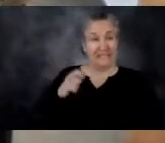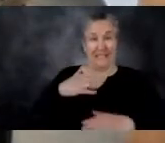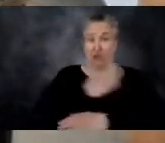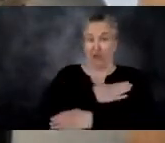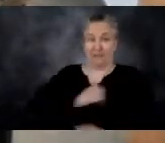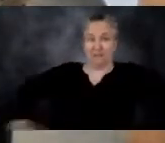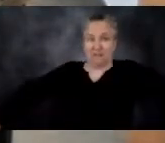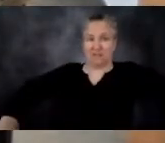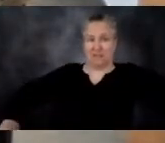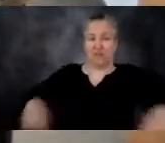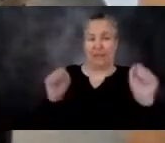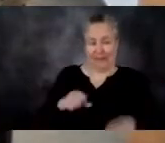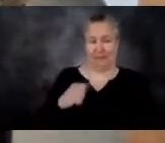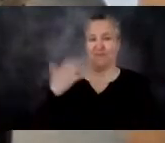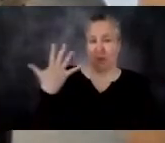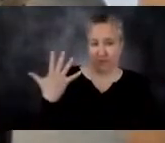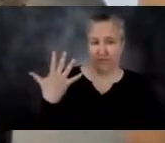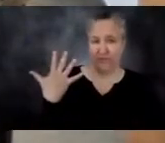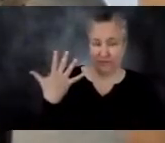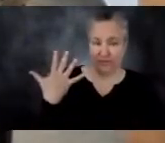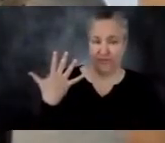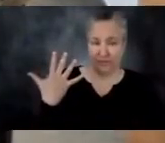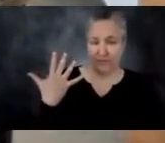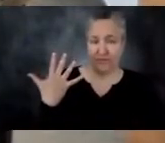you need to. Last five